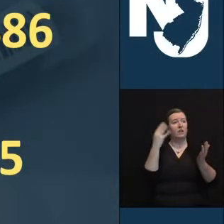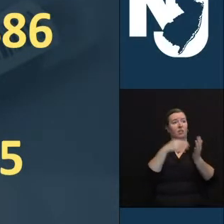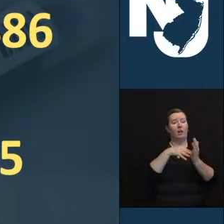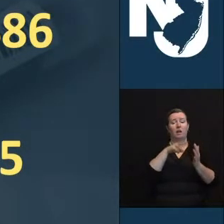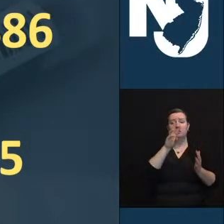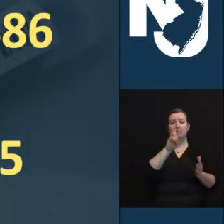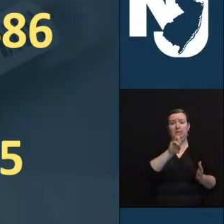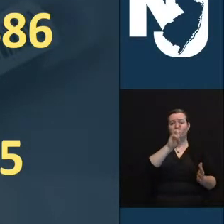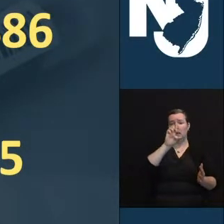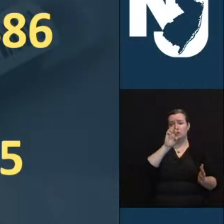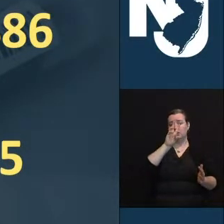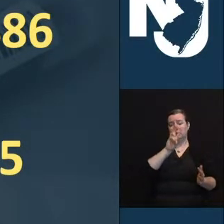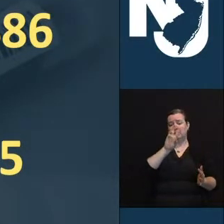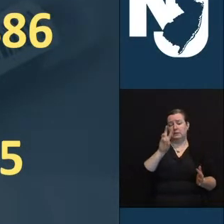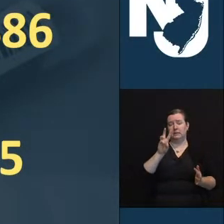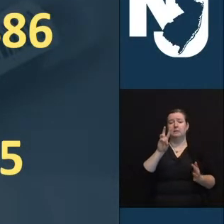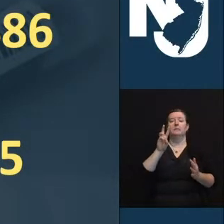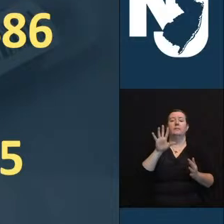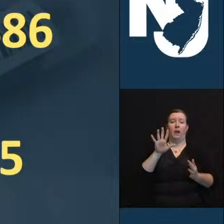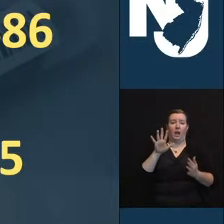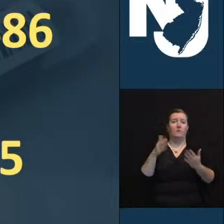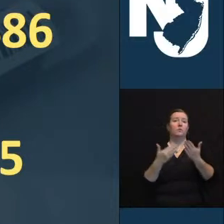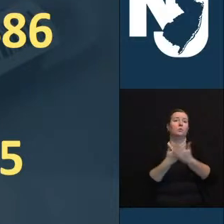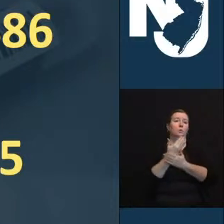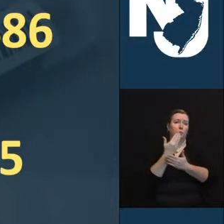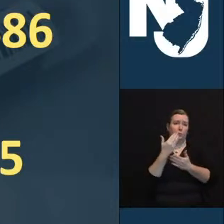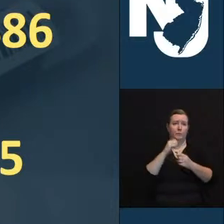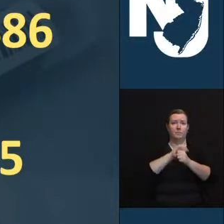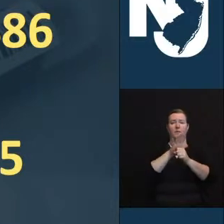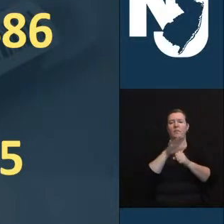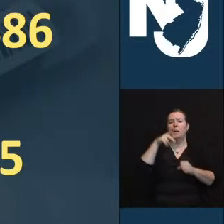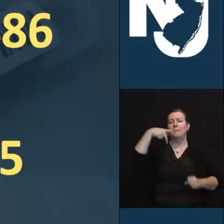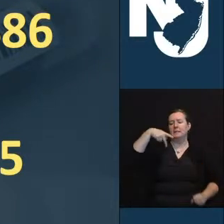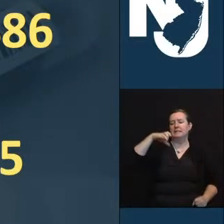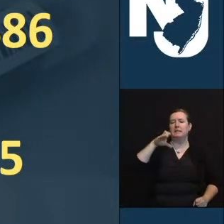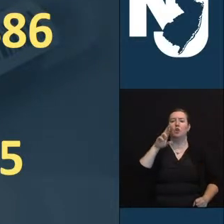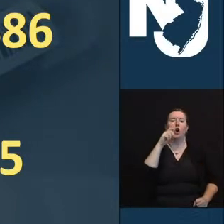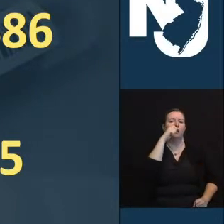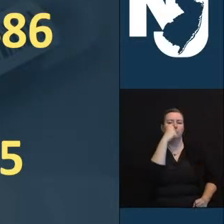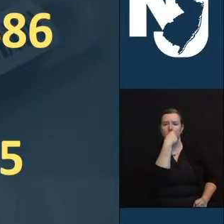4,665 new positive PCR test results for a total of